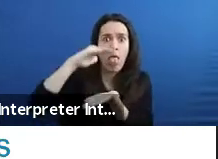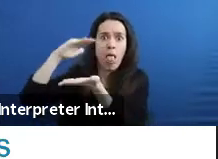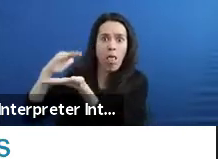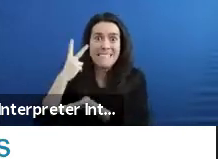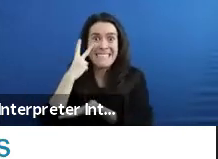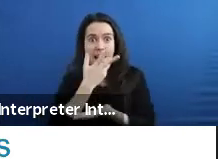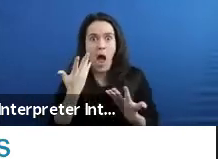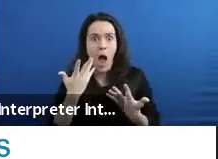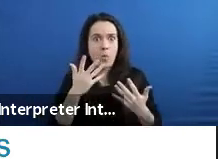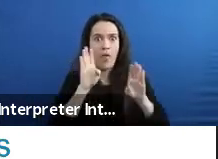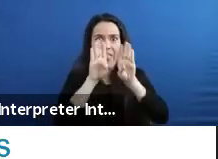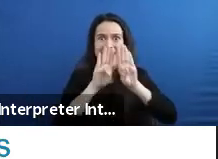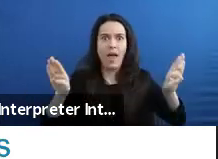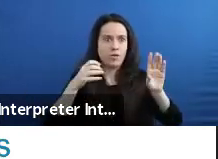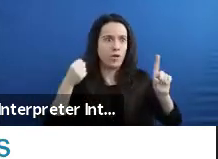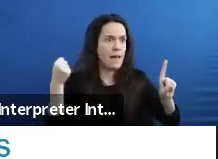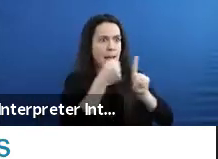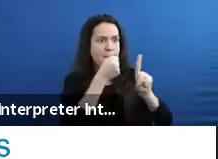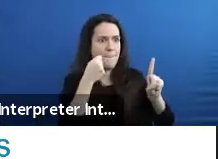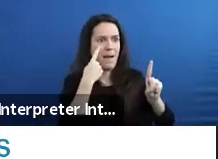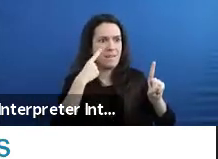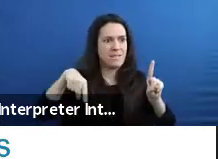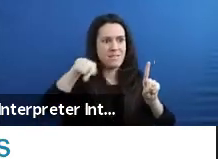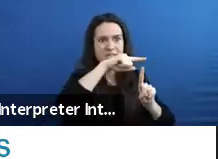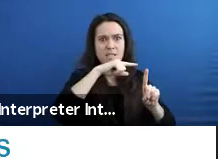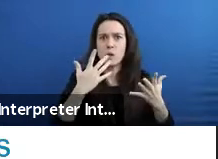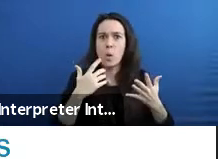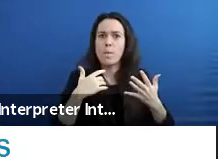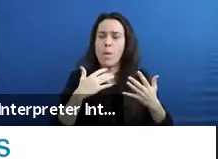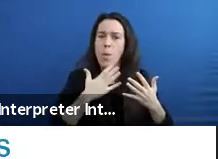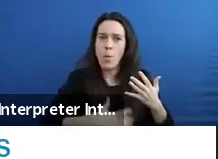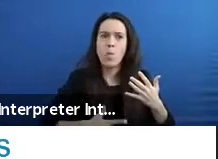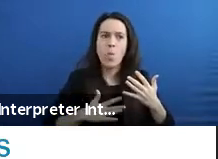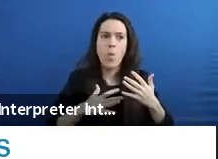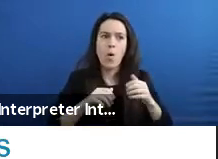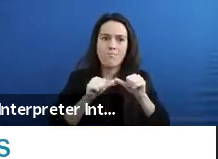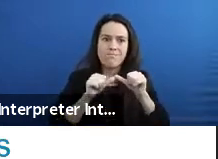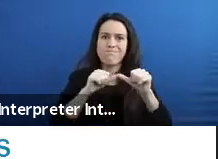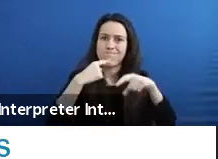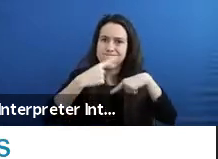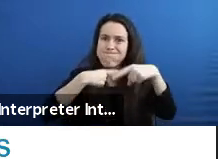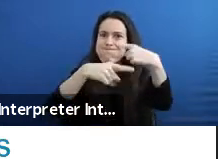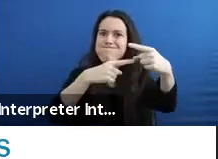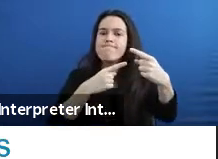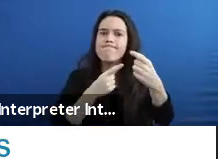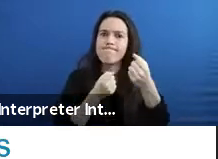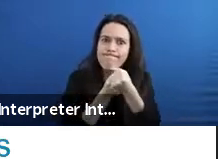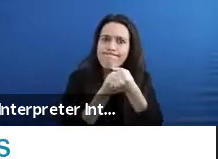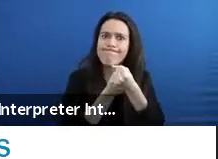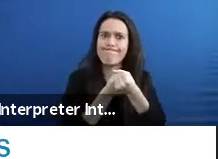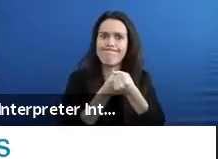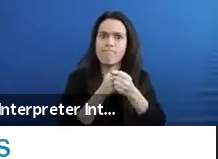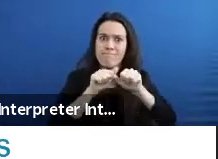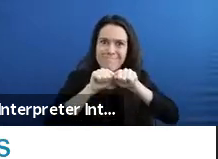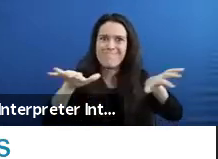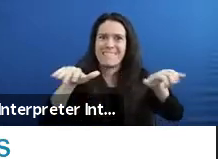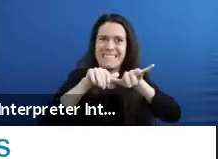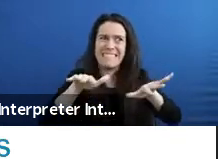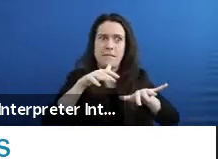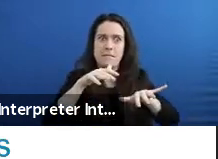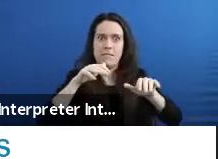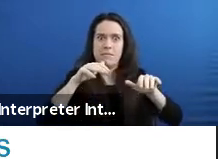sector and how to ensure a continuous support, both for the supply and the demand of theatre content. And finally,